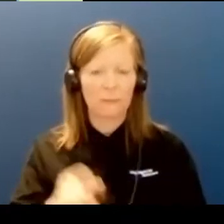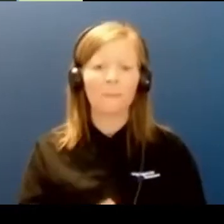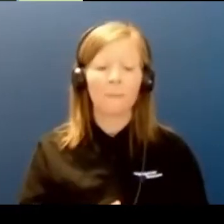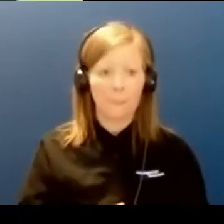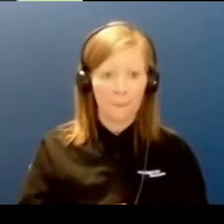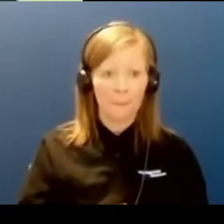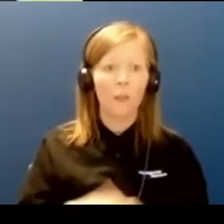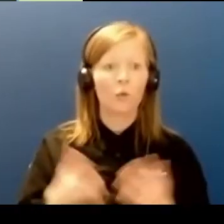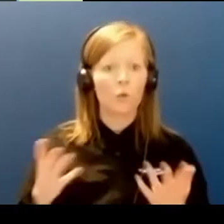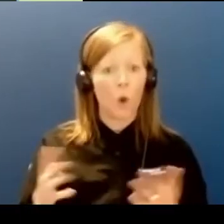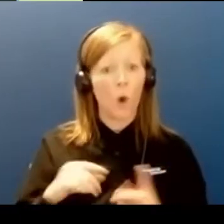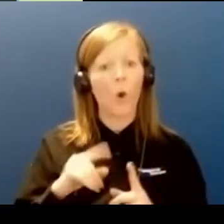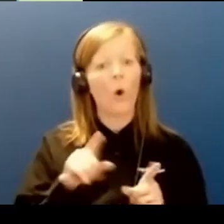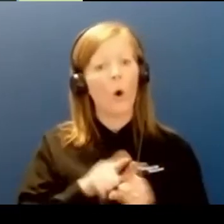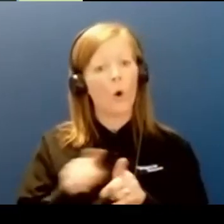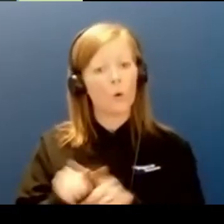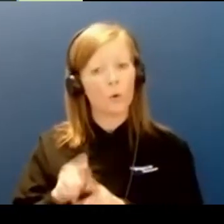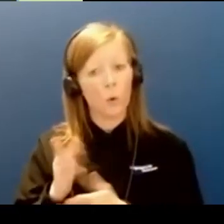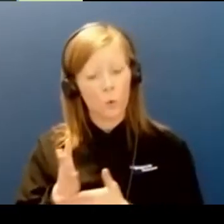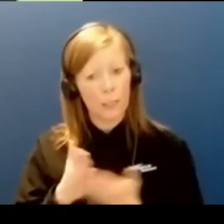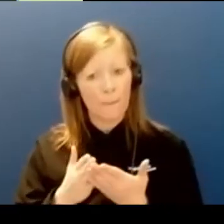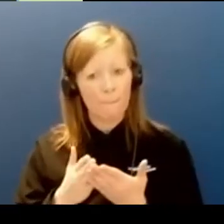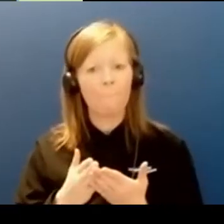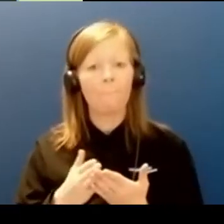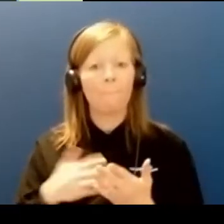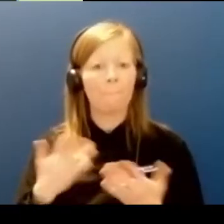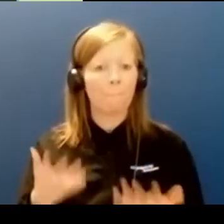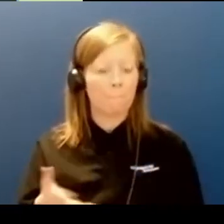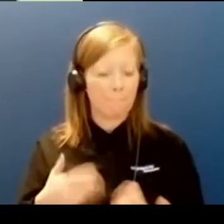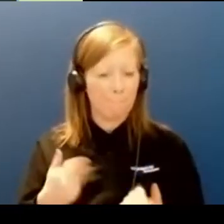when there are also some